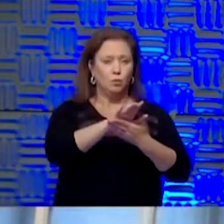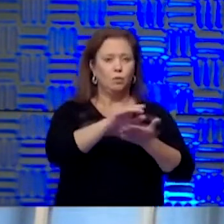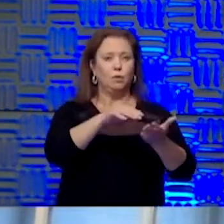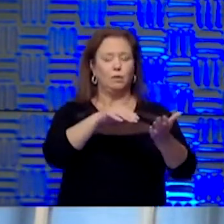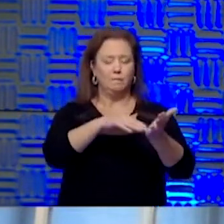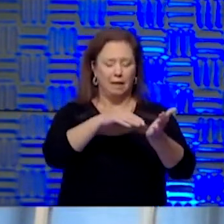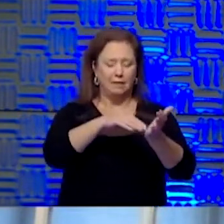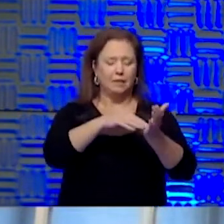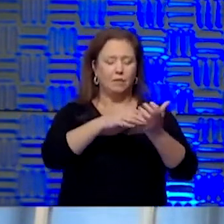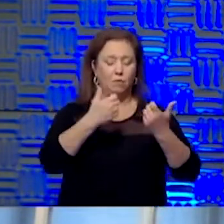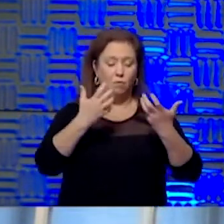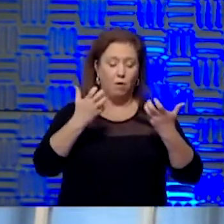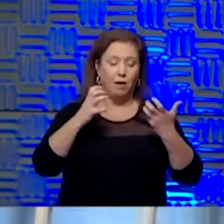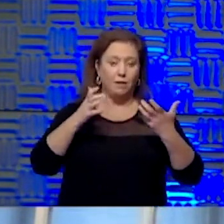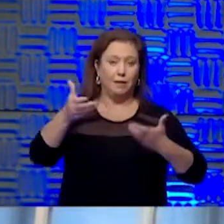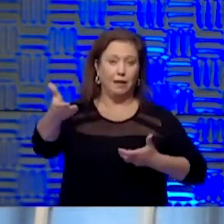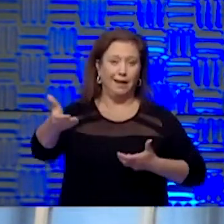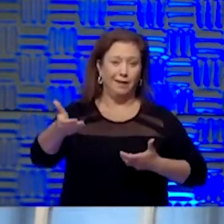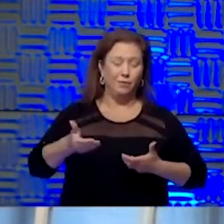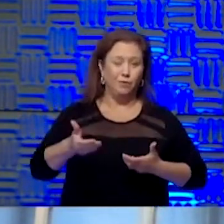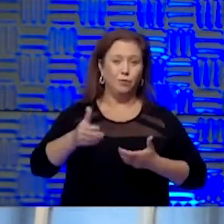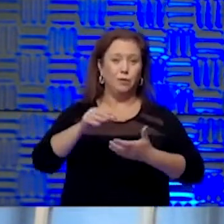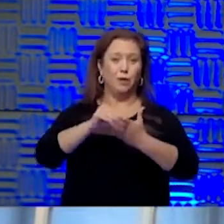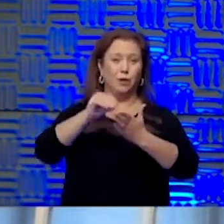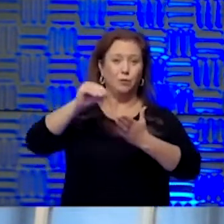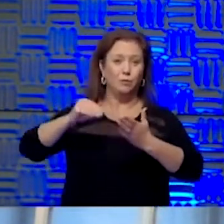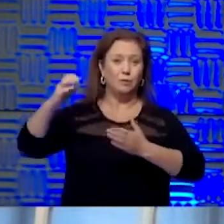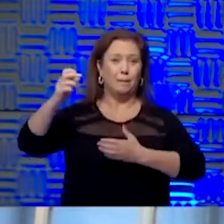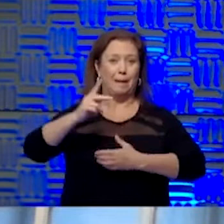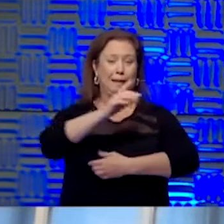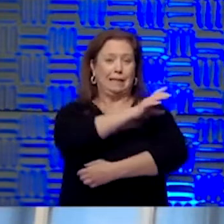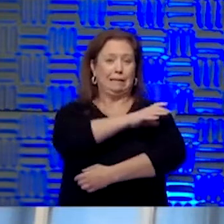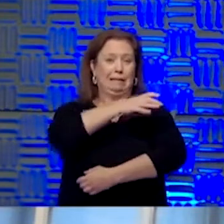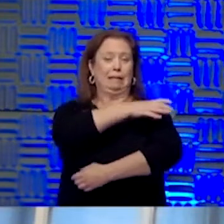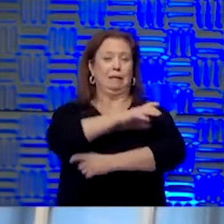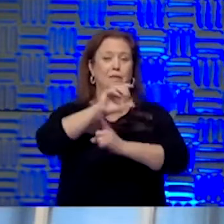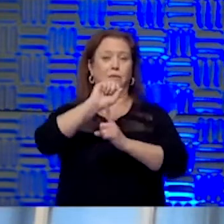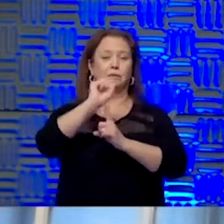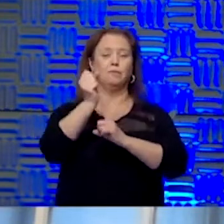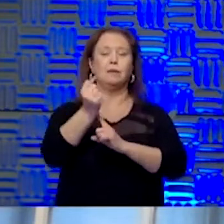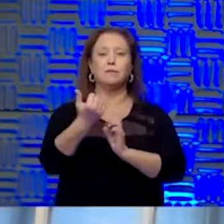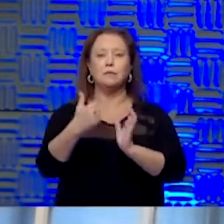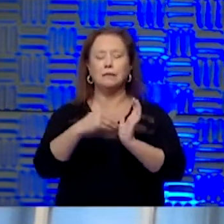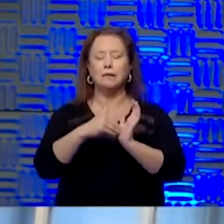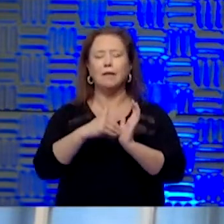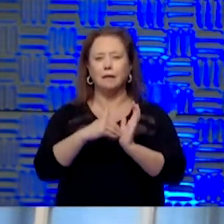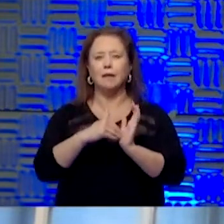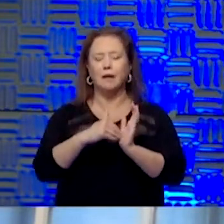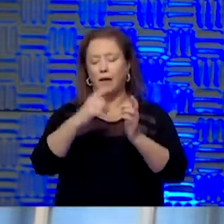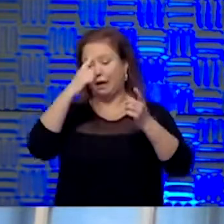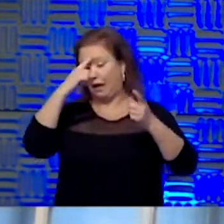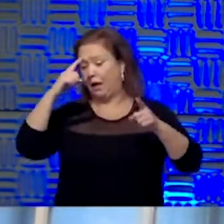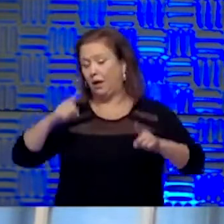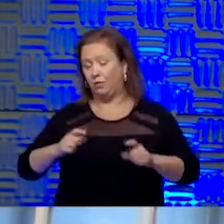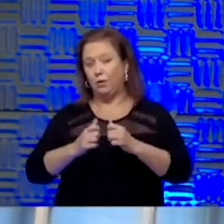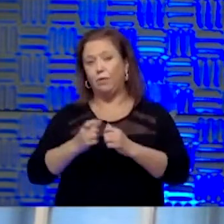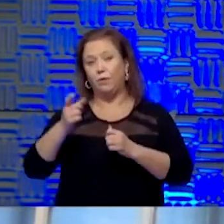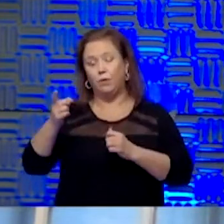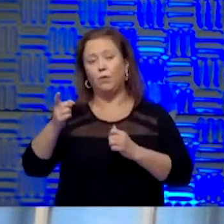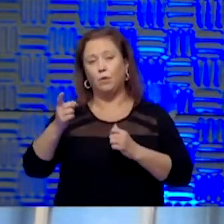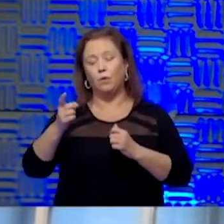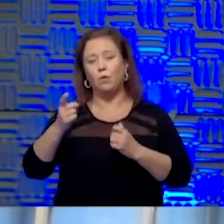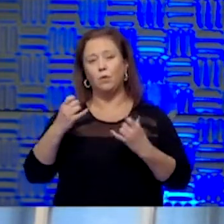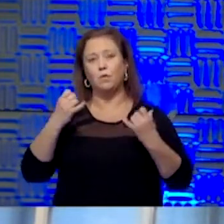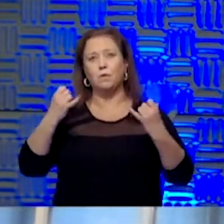at when we can start reintroducing our students back into clinical settings. But I agree completely with you. I think we're reaching a